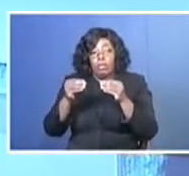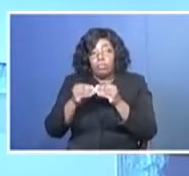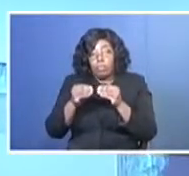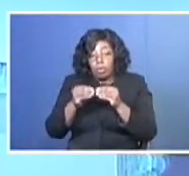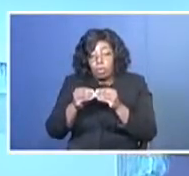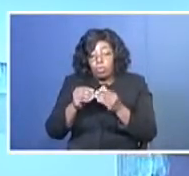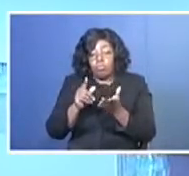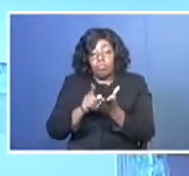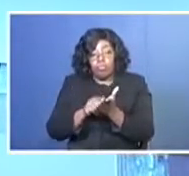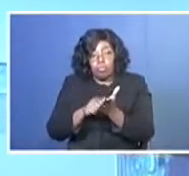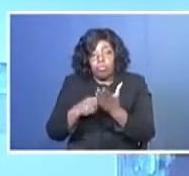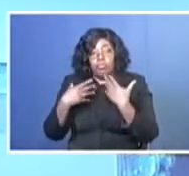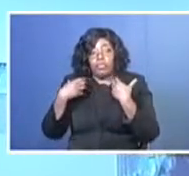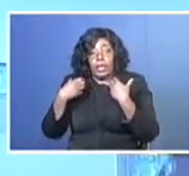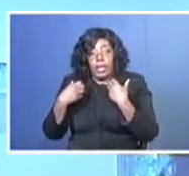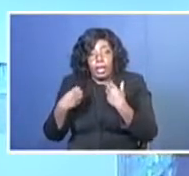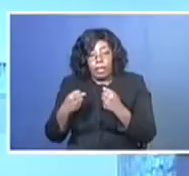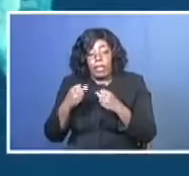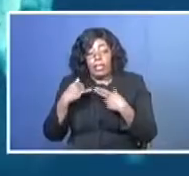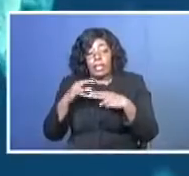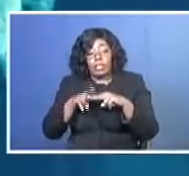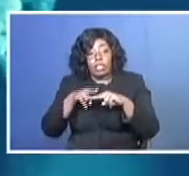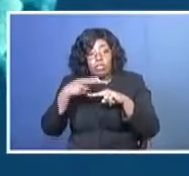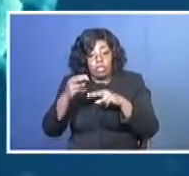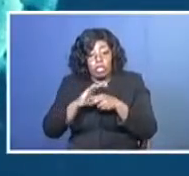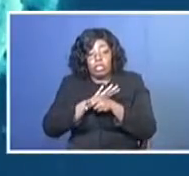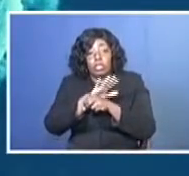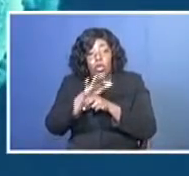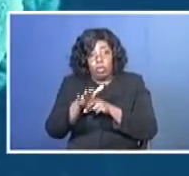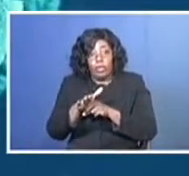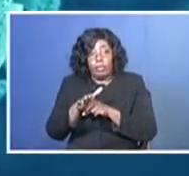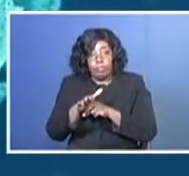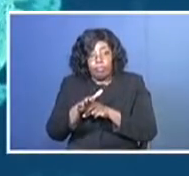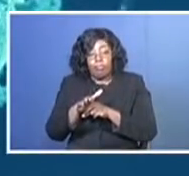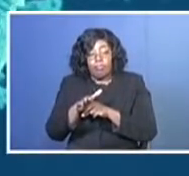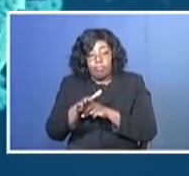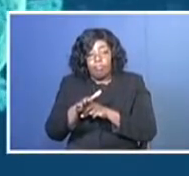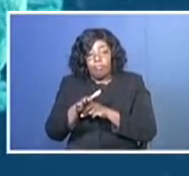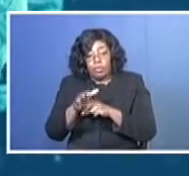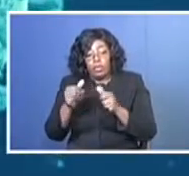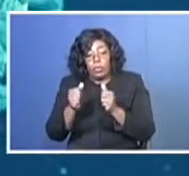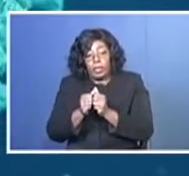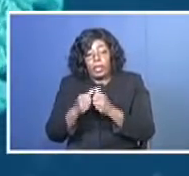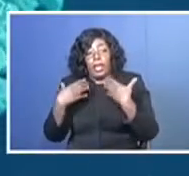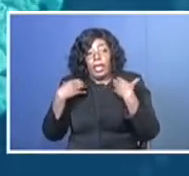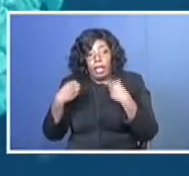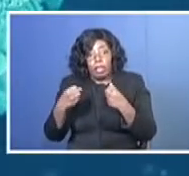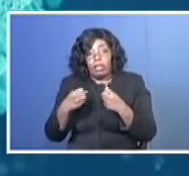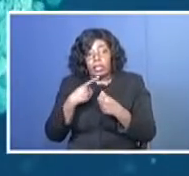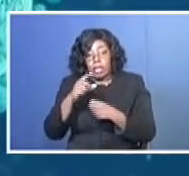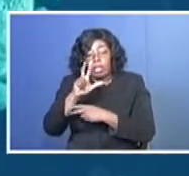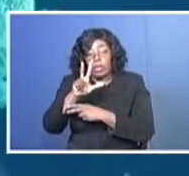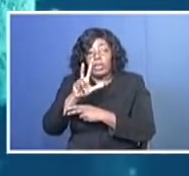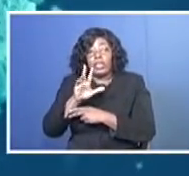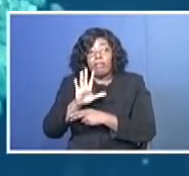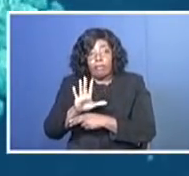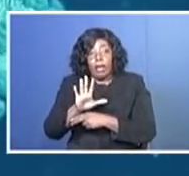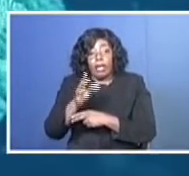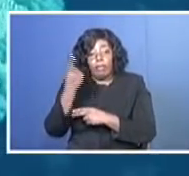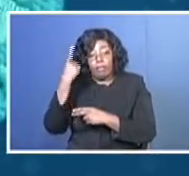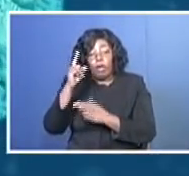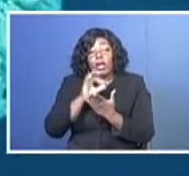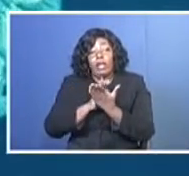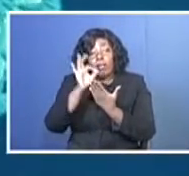news on the health front. That decrease in local COVID cases holding steady, with health officials reporting 35 for